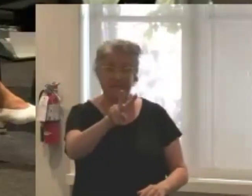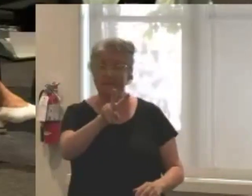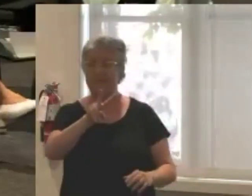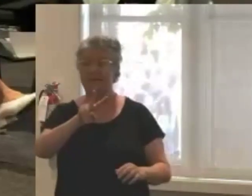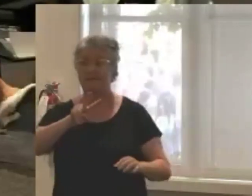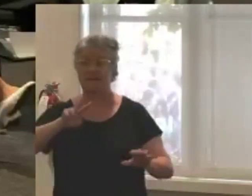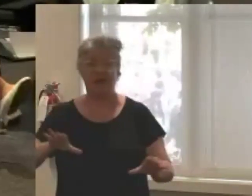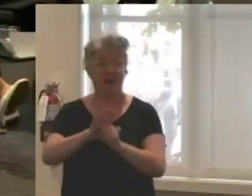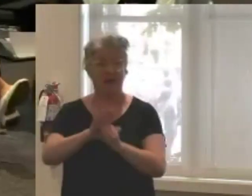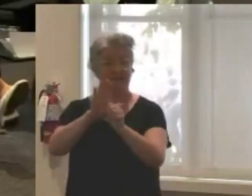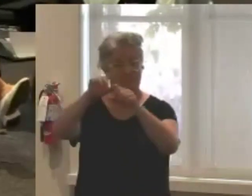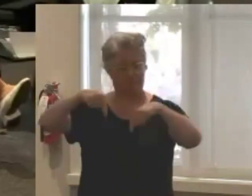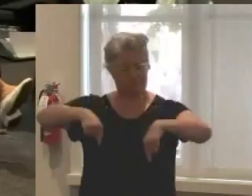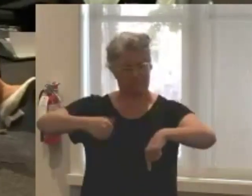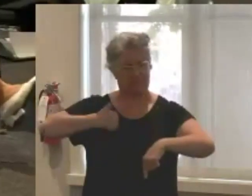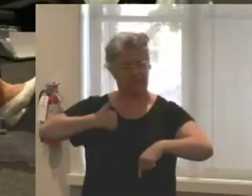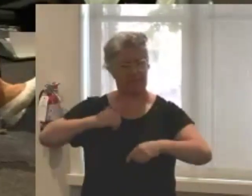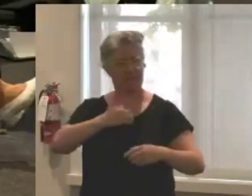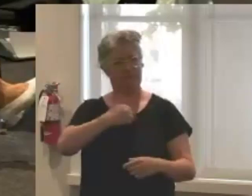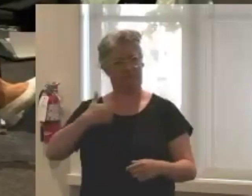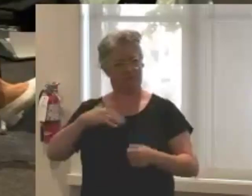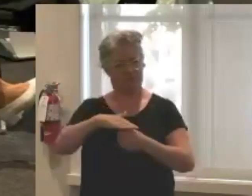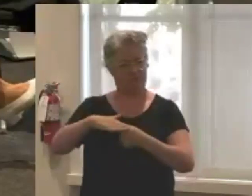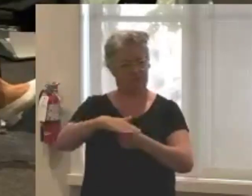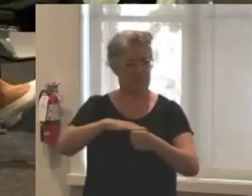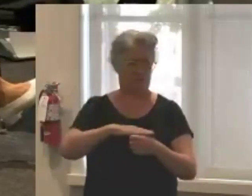activism history in Canada, in Toronto as well. Do you